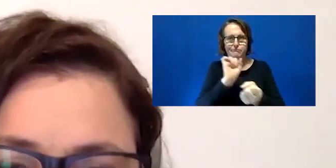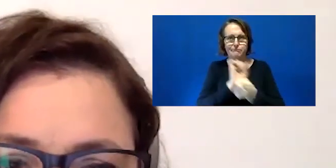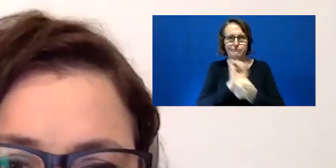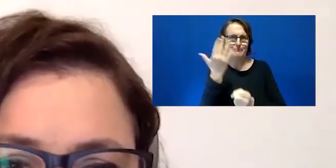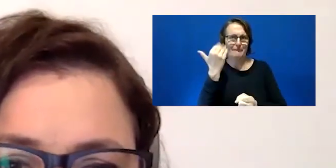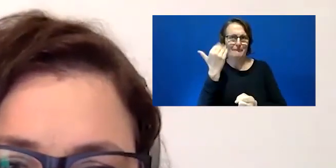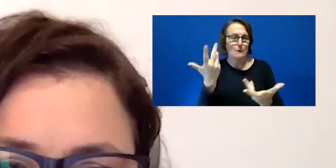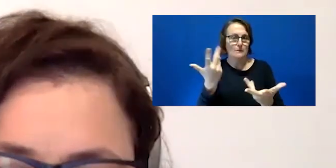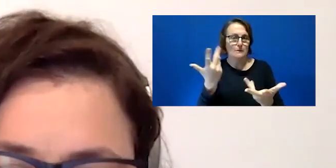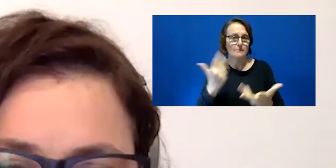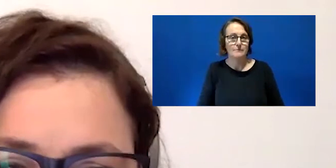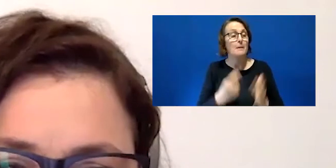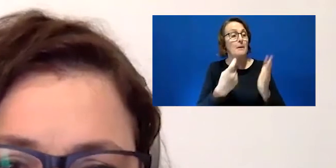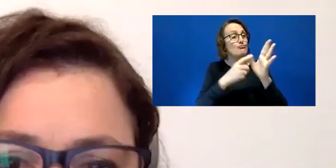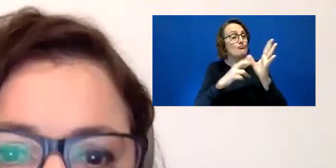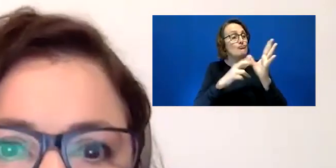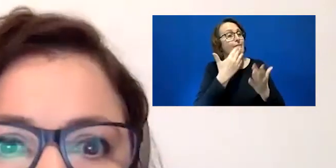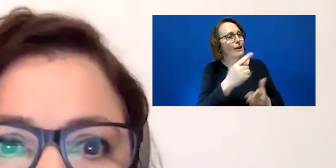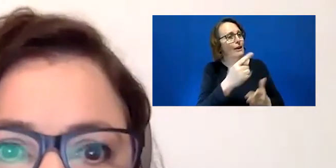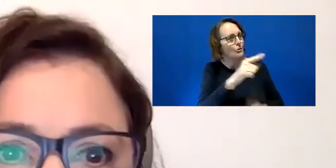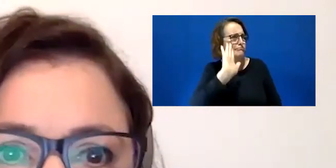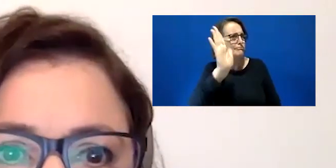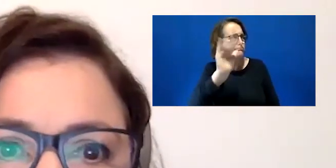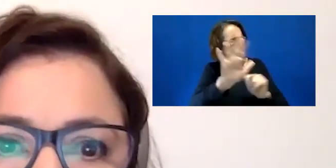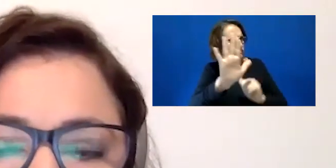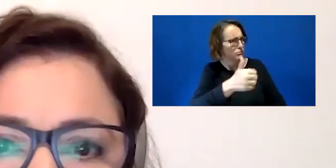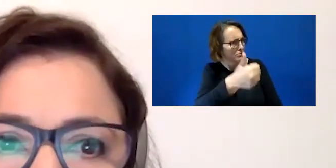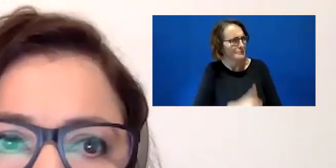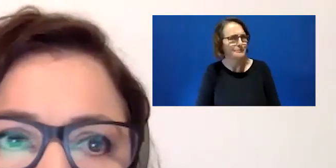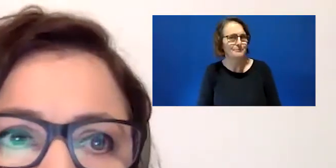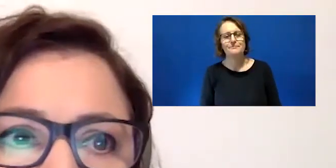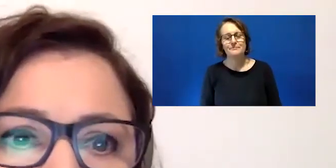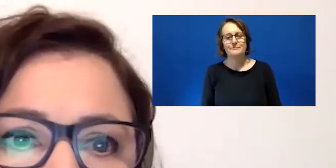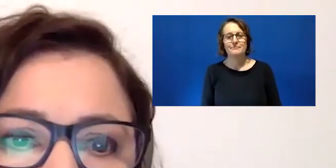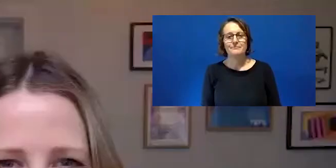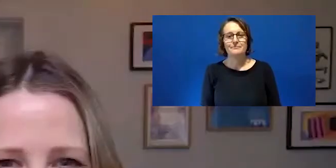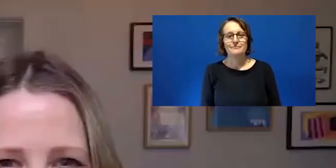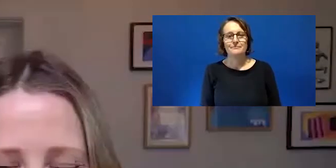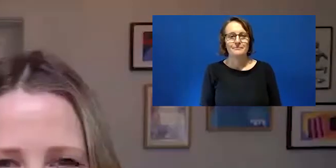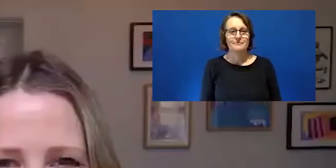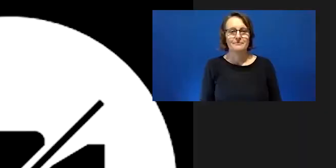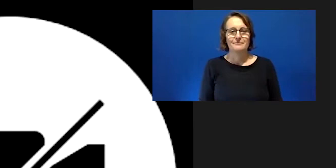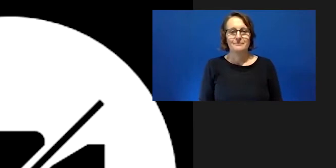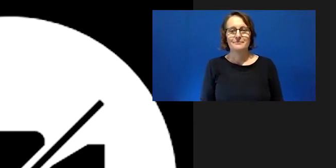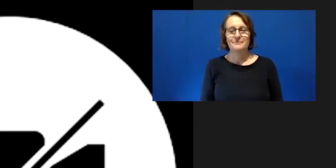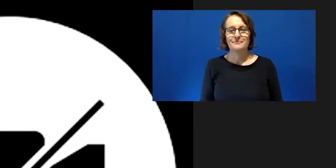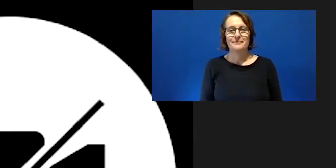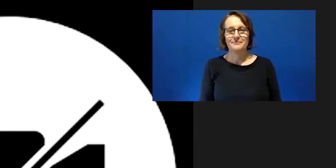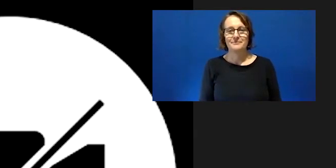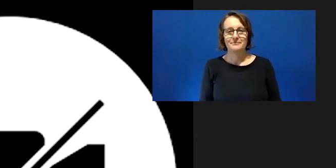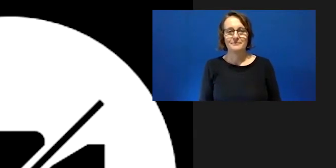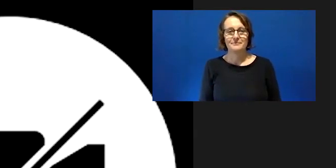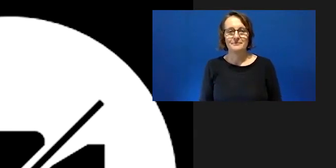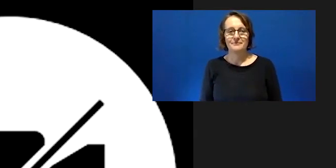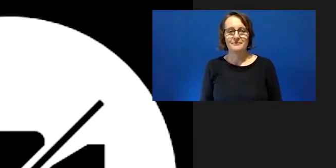awesome, Rani. Thank you so much. Here we go. Thanks, Lena. Yeah, like